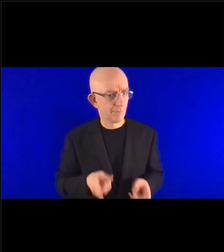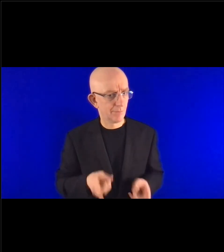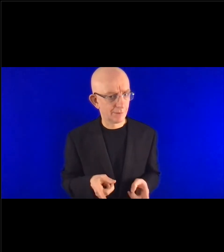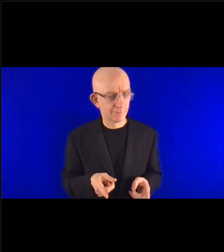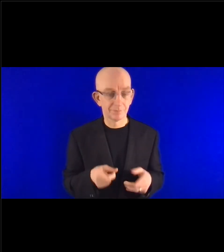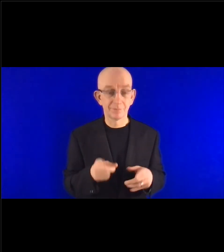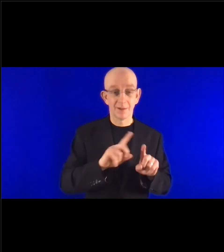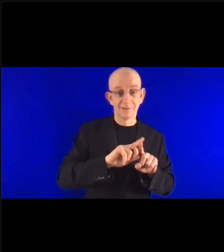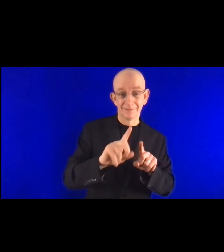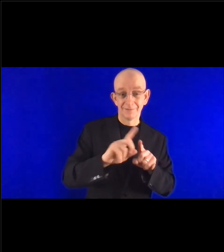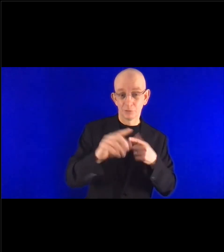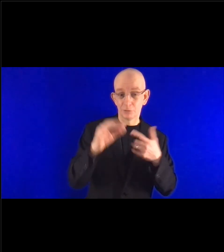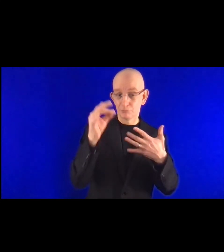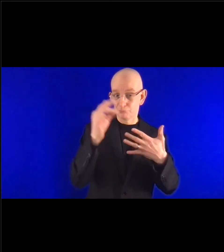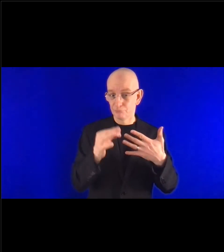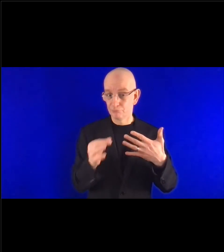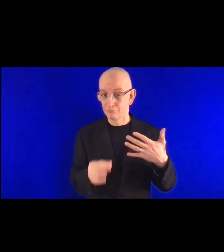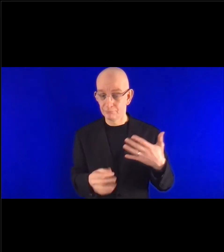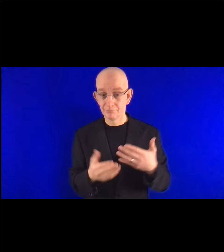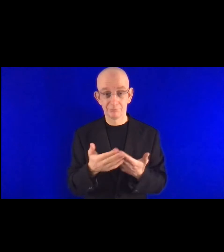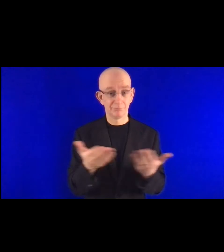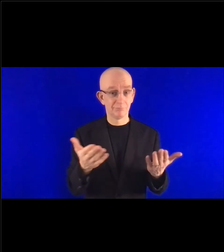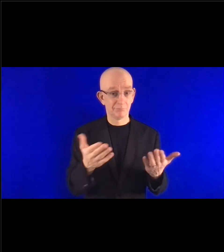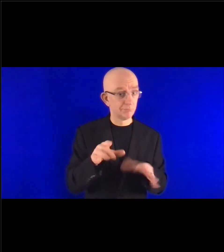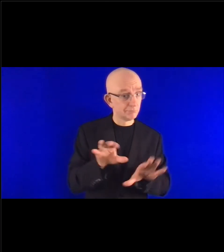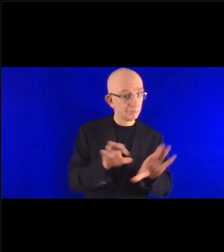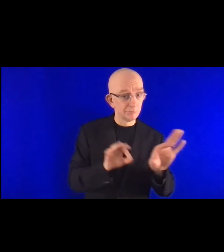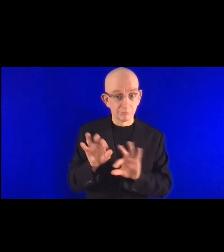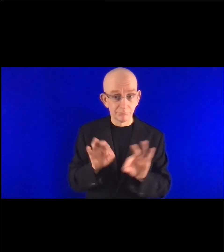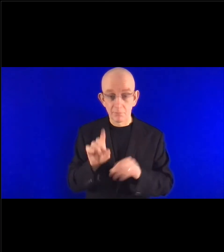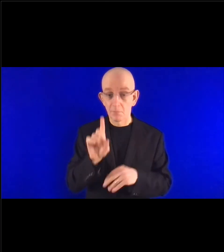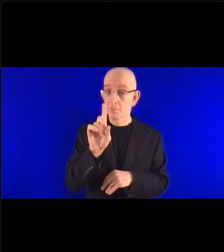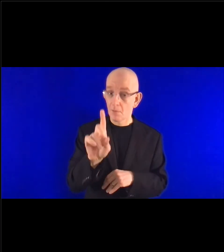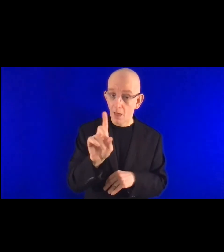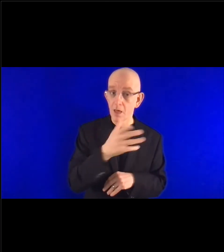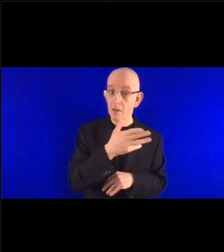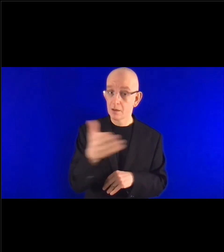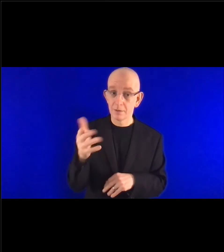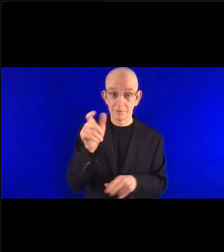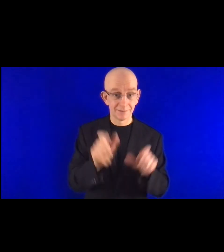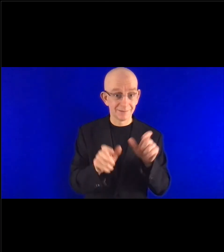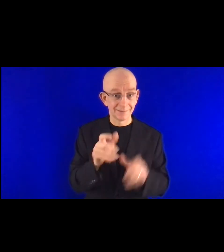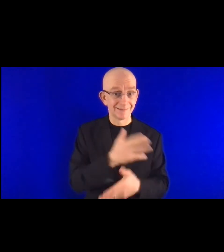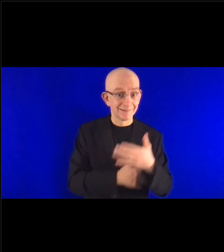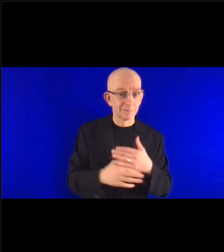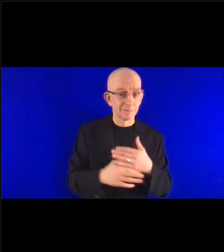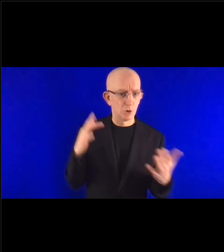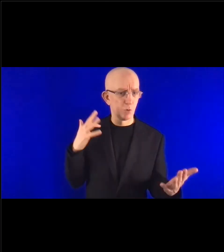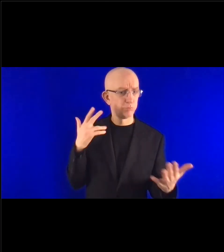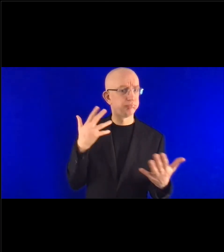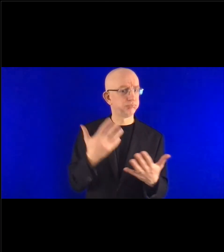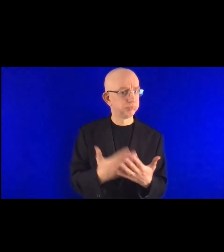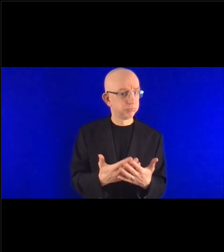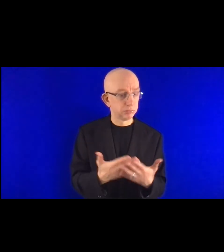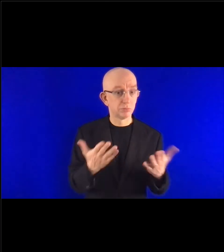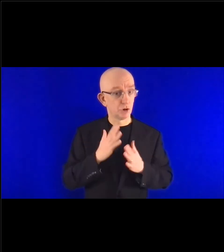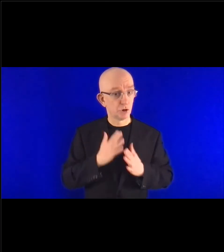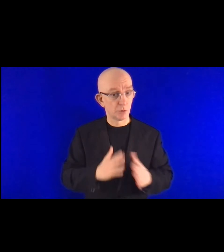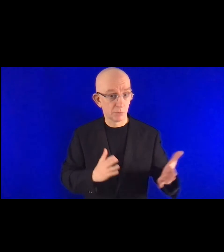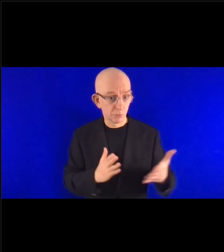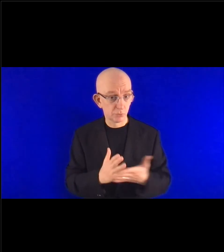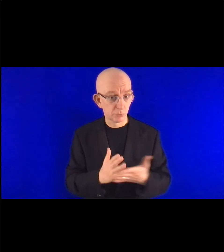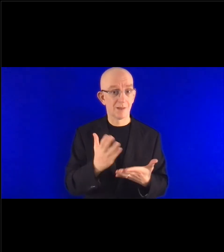certain limited spaces, which has been unfortunately reversed thanks to the pandemic. I'll tell you my story.